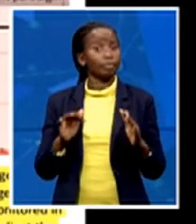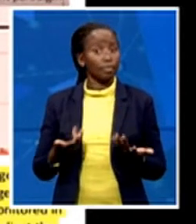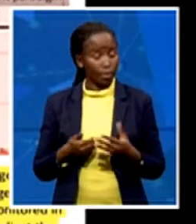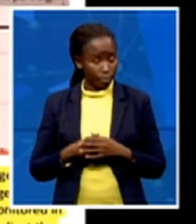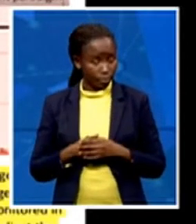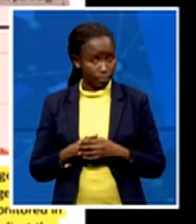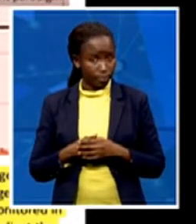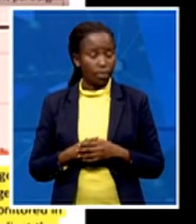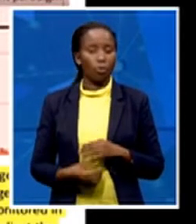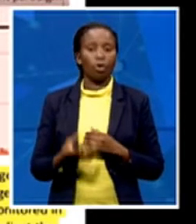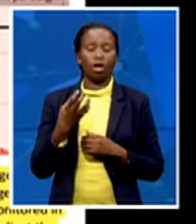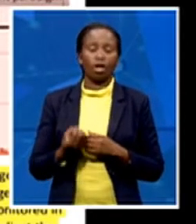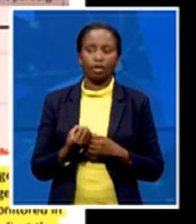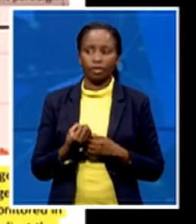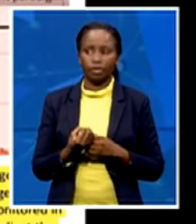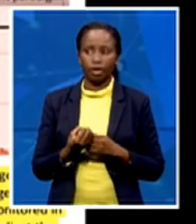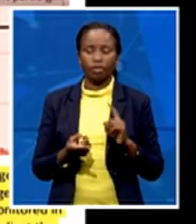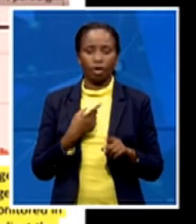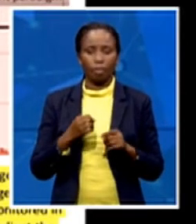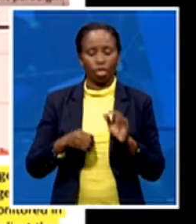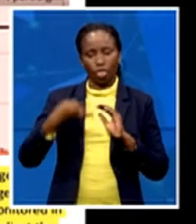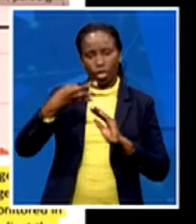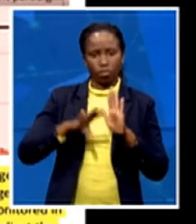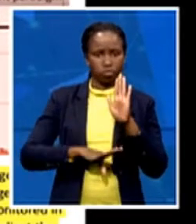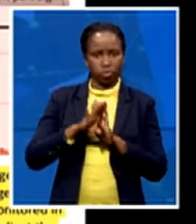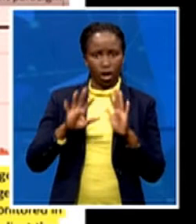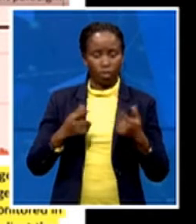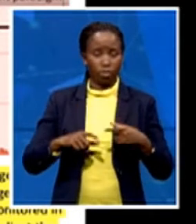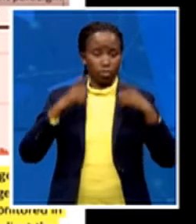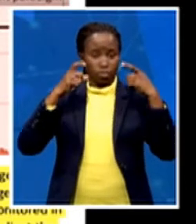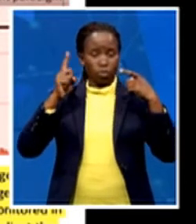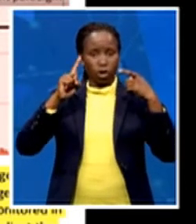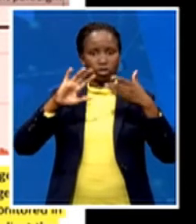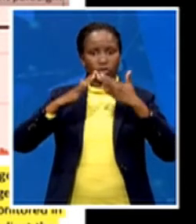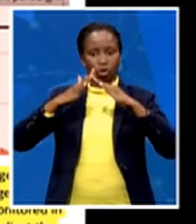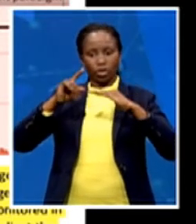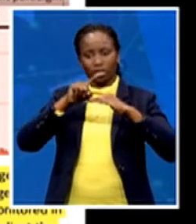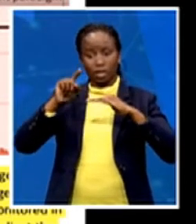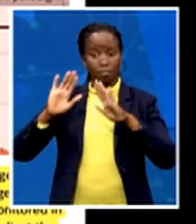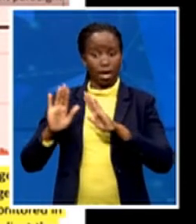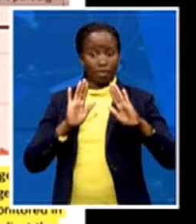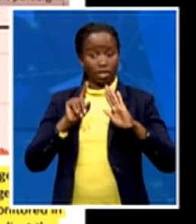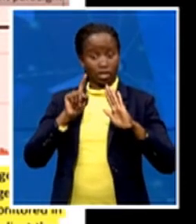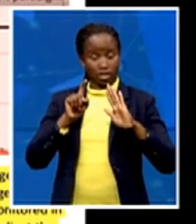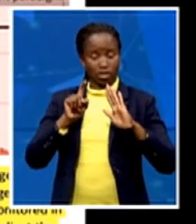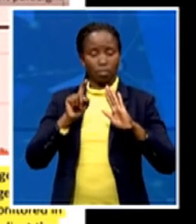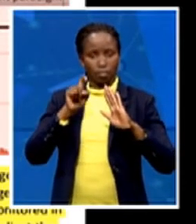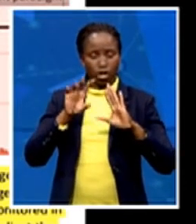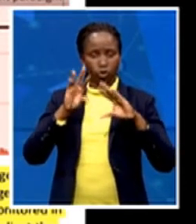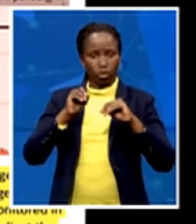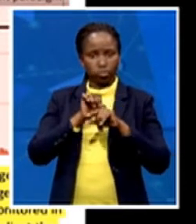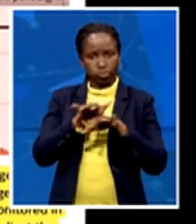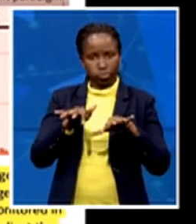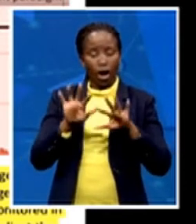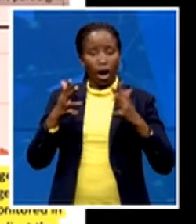wave. The big one, number one, community behavior. It's to stop the spread, and that's the gatherings. Second one is our surveillance and outbreak, where we